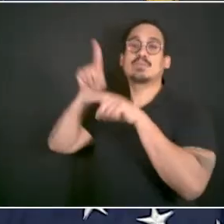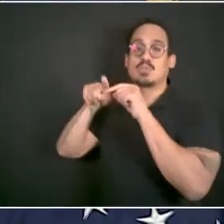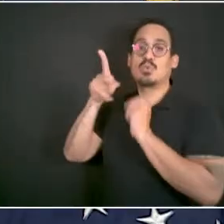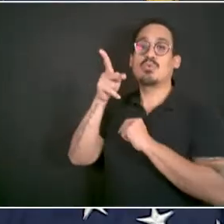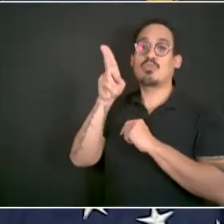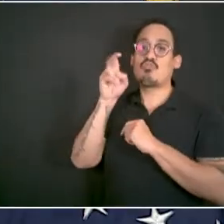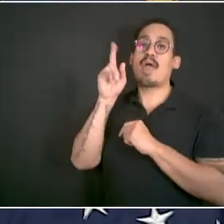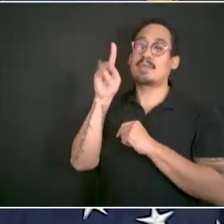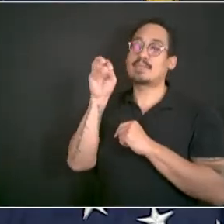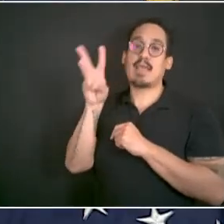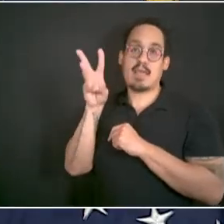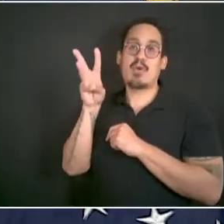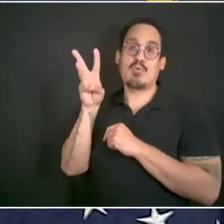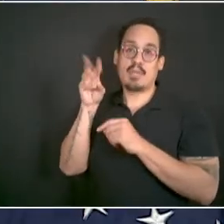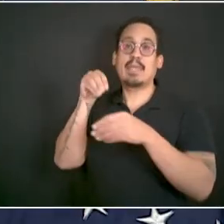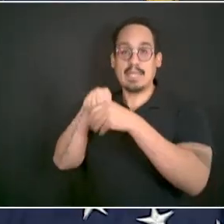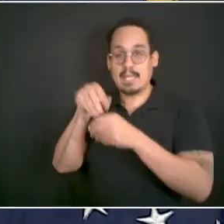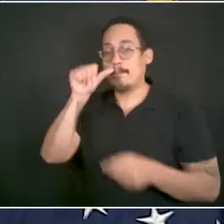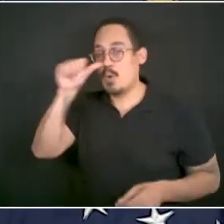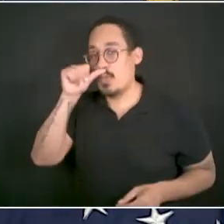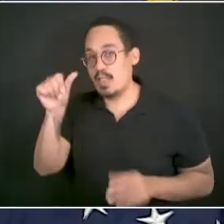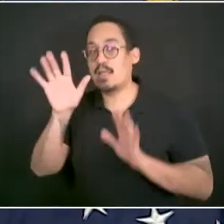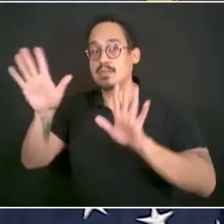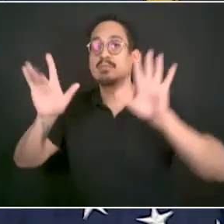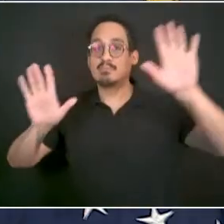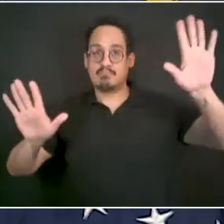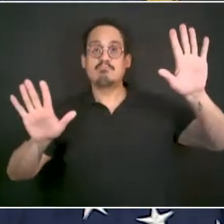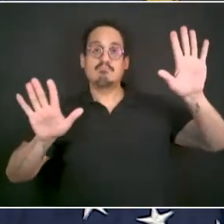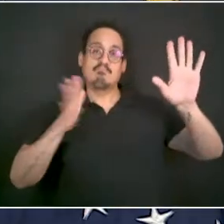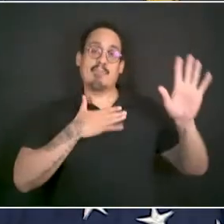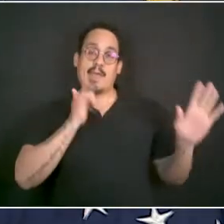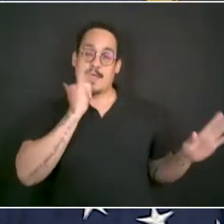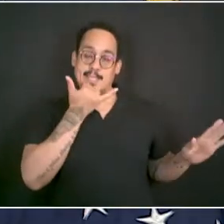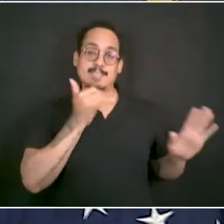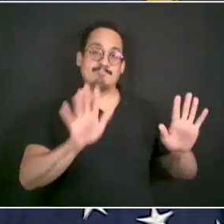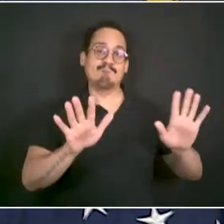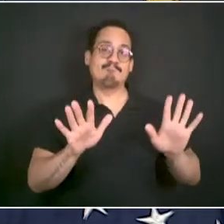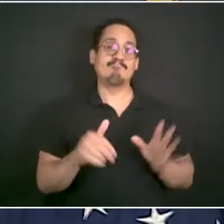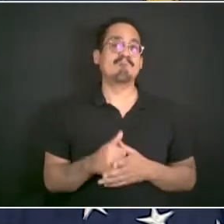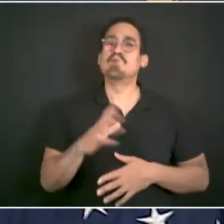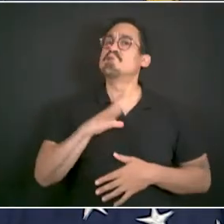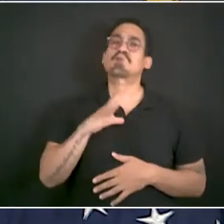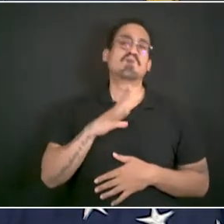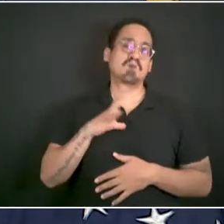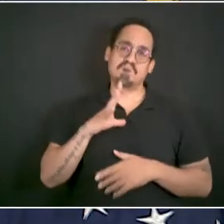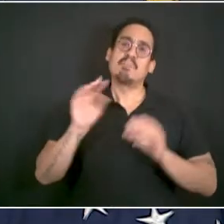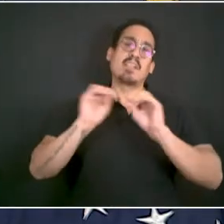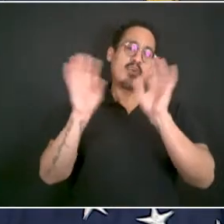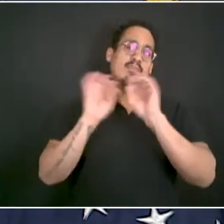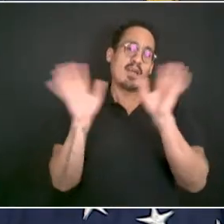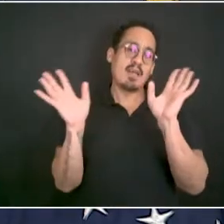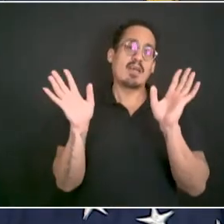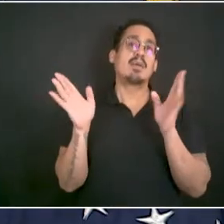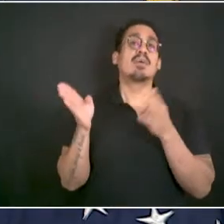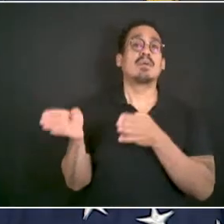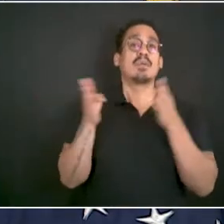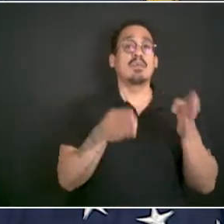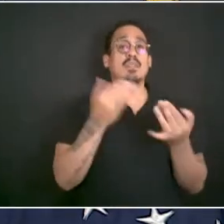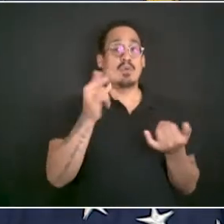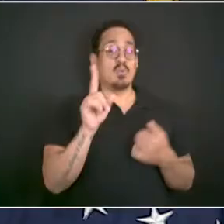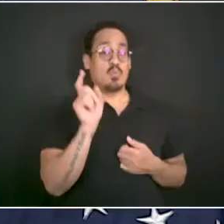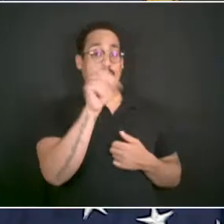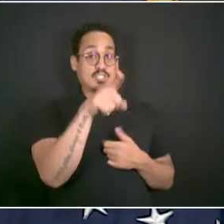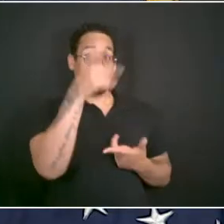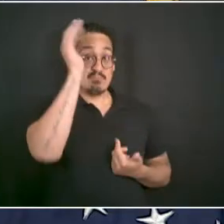is proposed budget of President Donald Trump and the impact on the New York City. Are you at